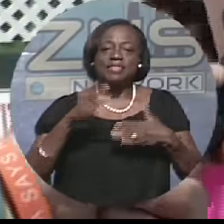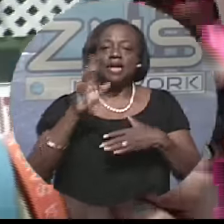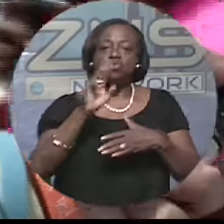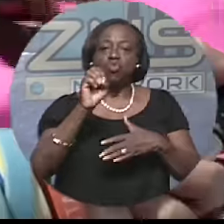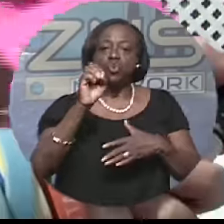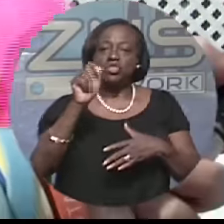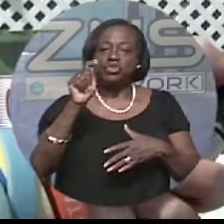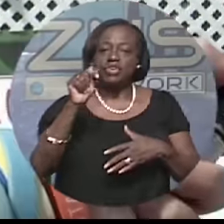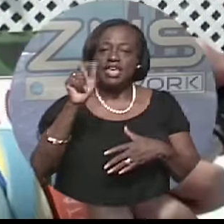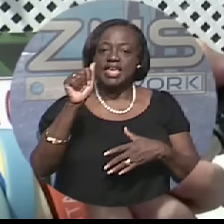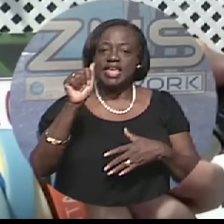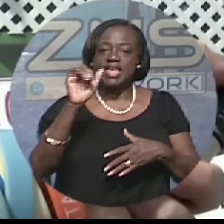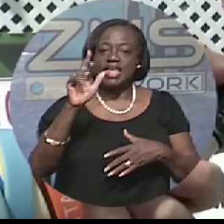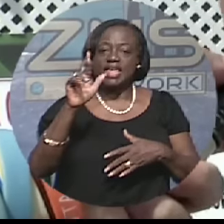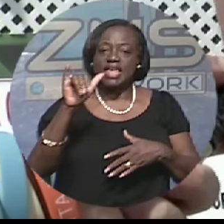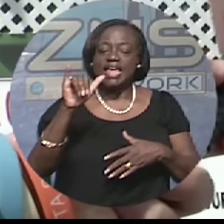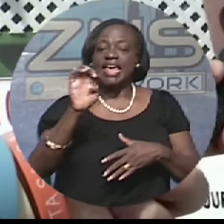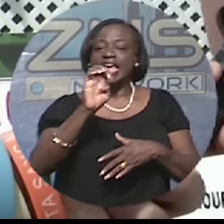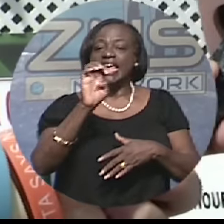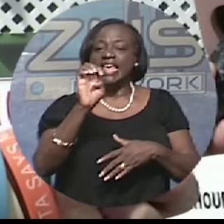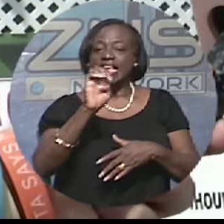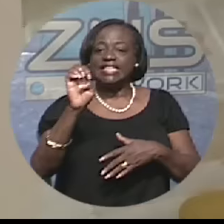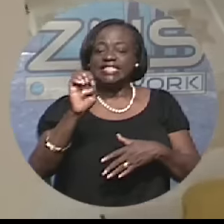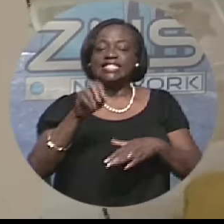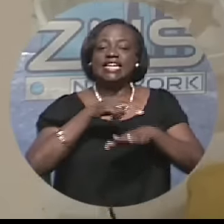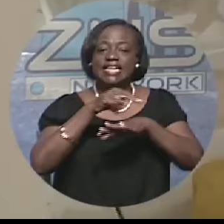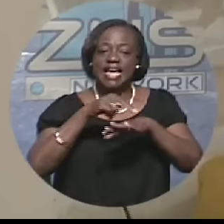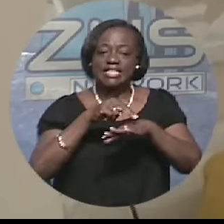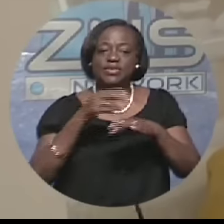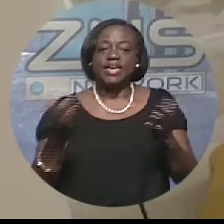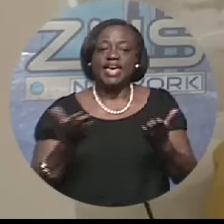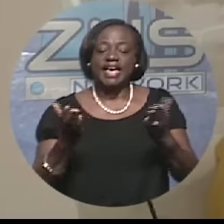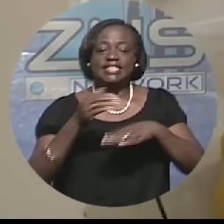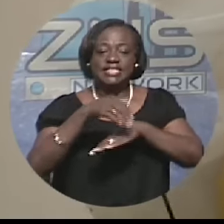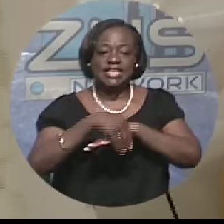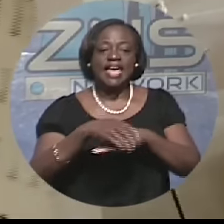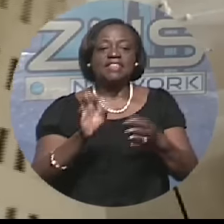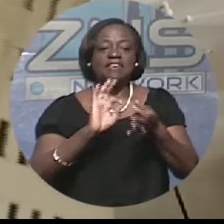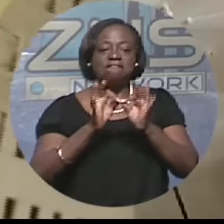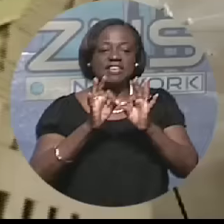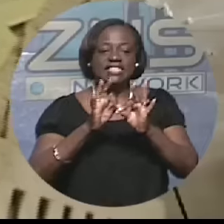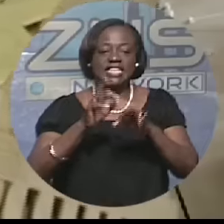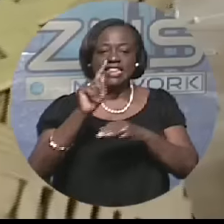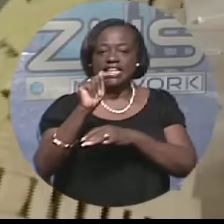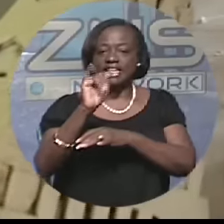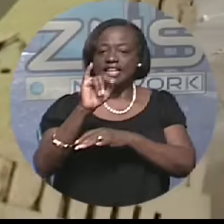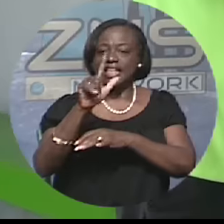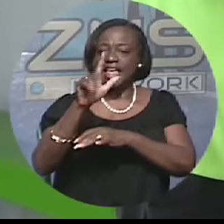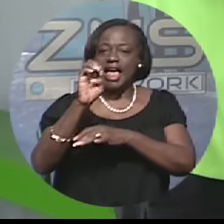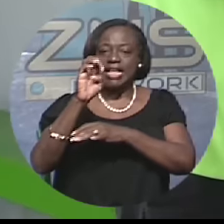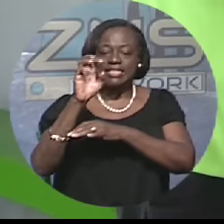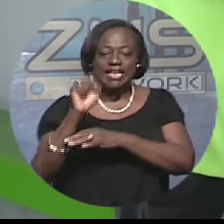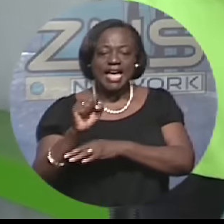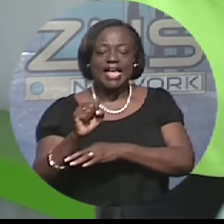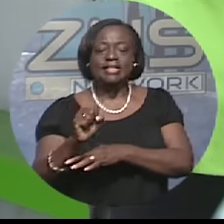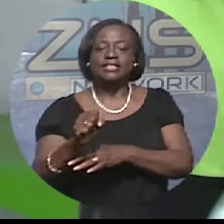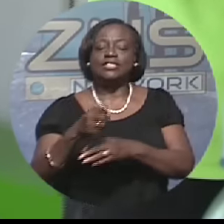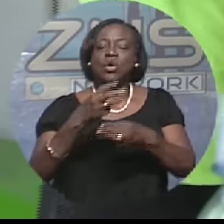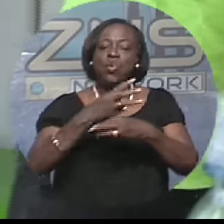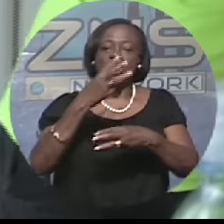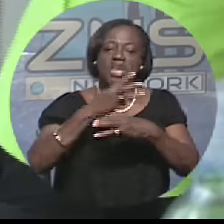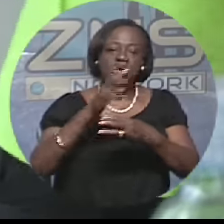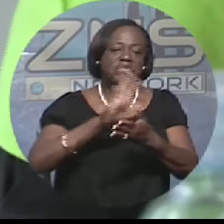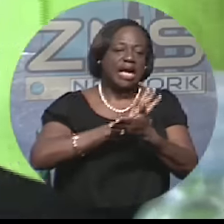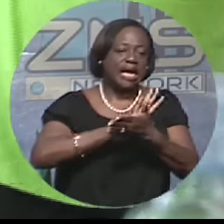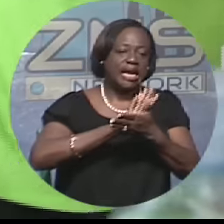today and to make a contribution to this home. Doing the work, they're fixing the tiles, they're fixing the windows, they're cleaning them, they're just